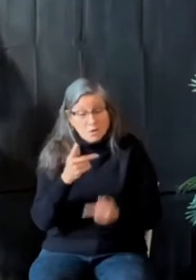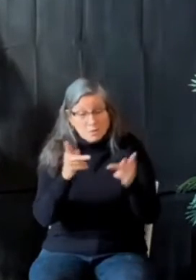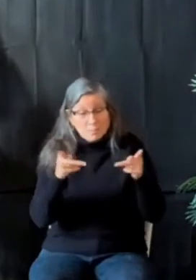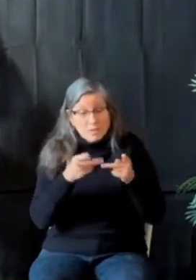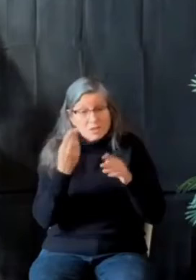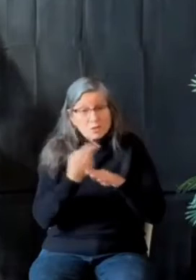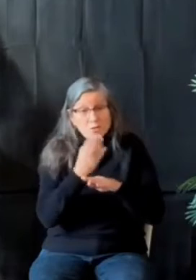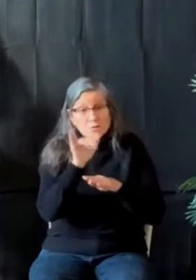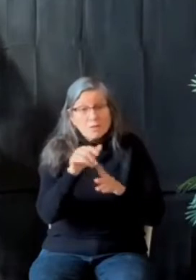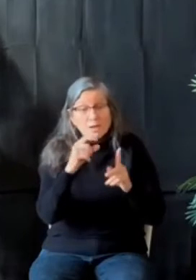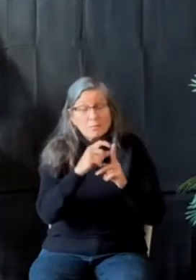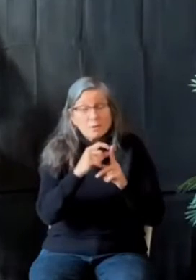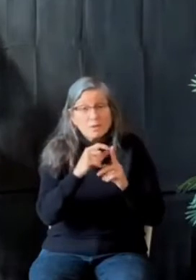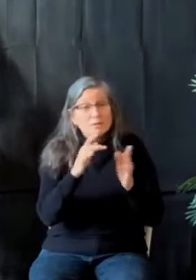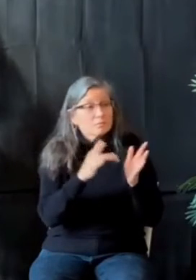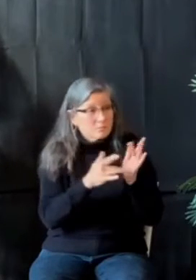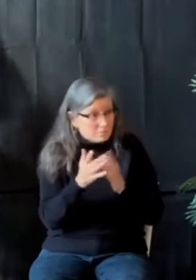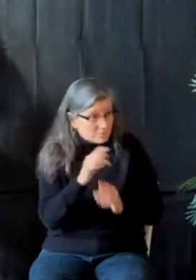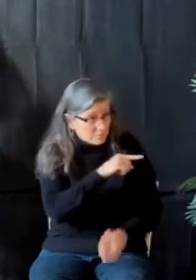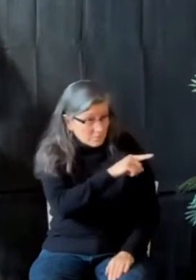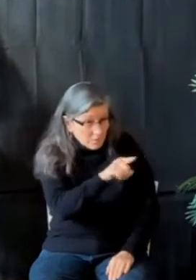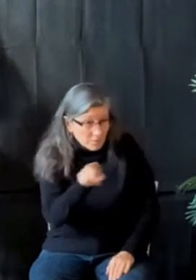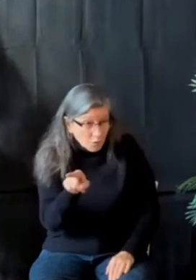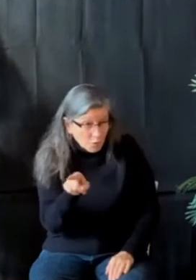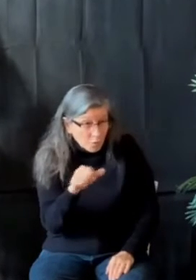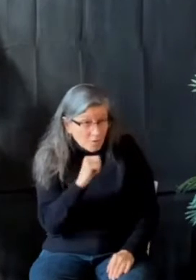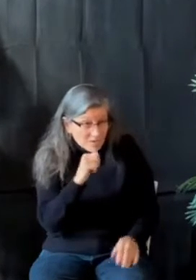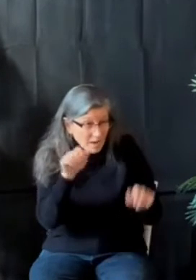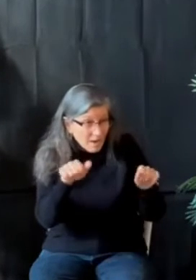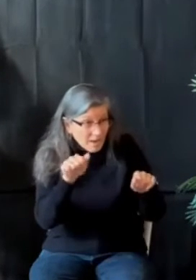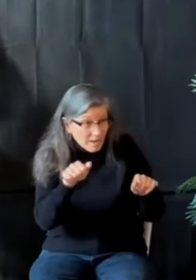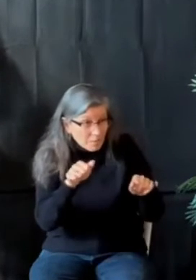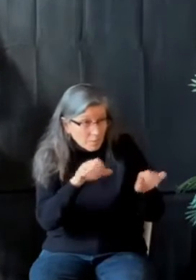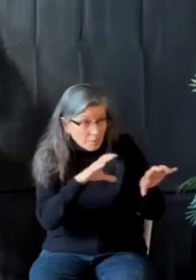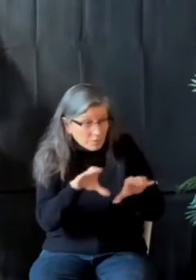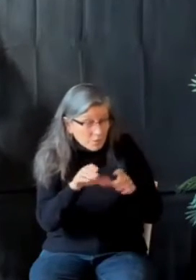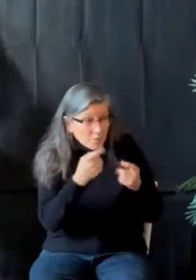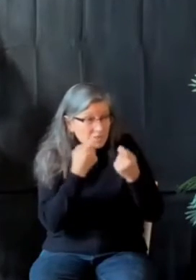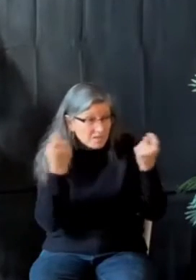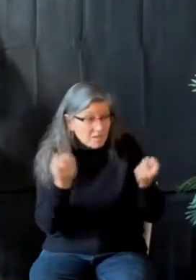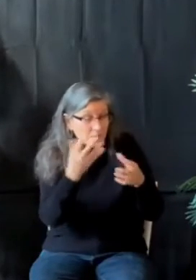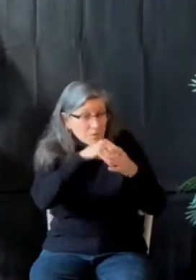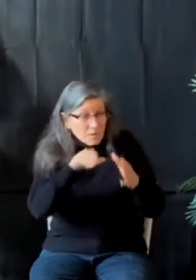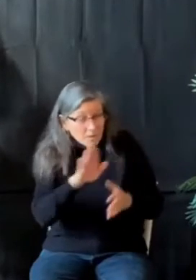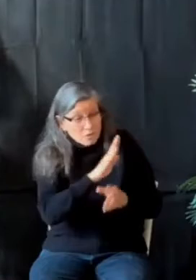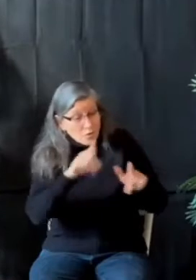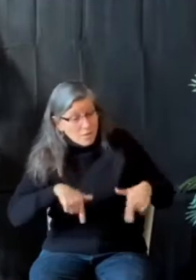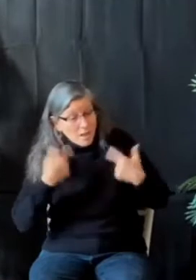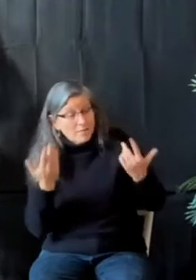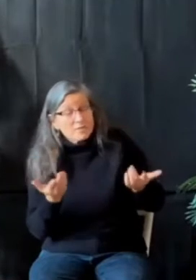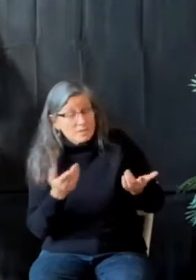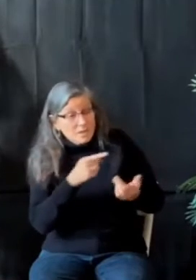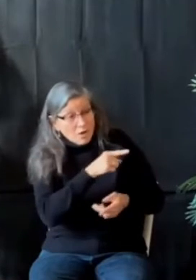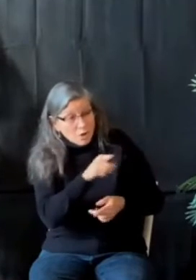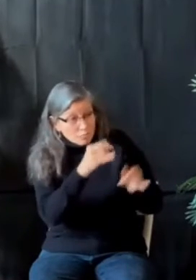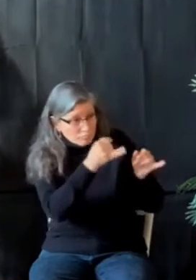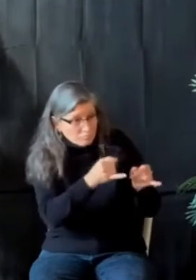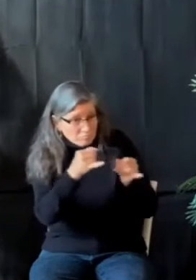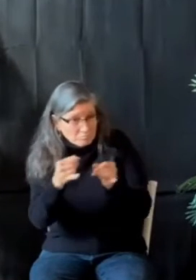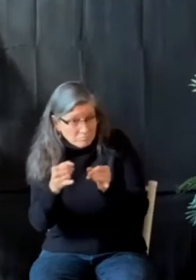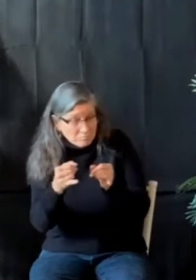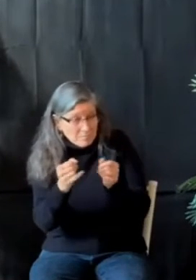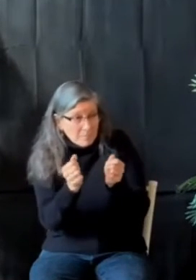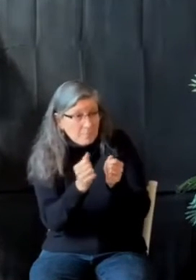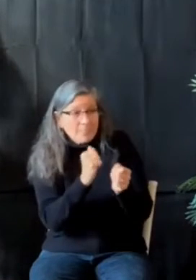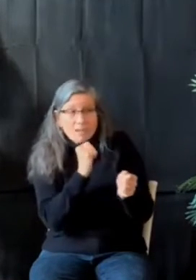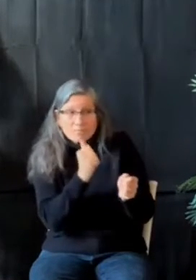ever used. And Jesus turns around them and said, are you guys incapable of even committing a sin in your life? Are you individuals who